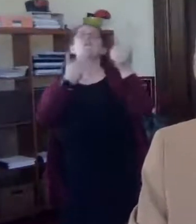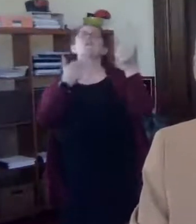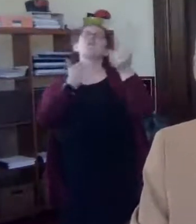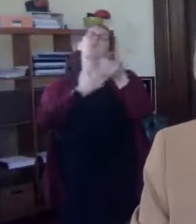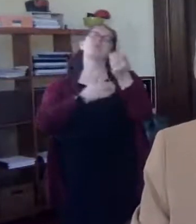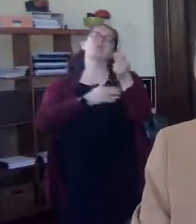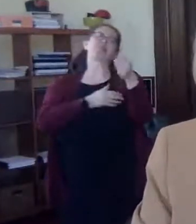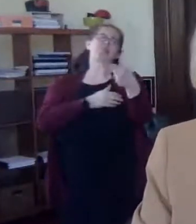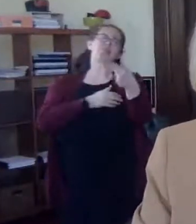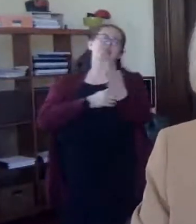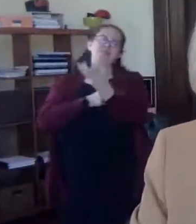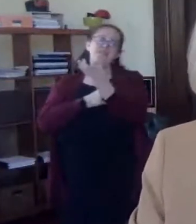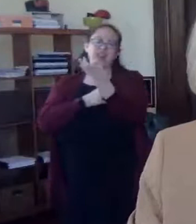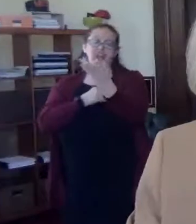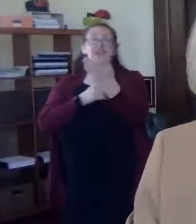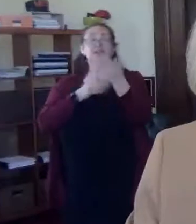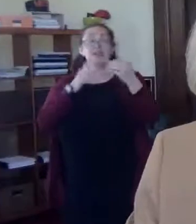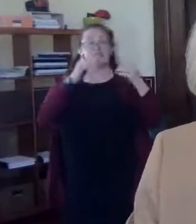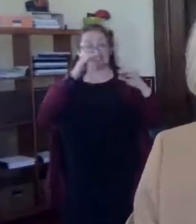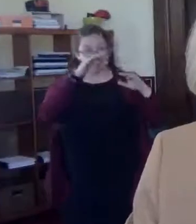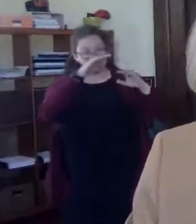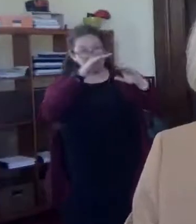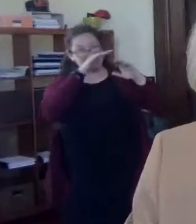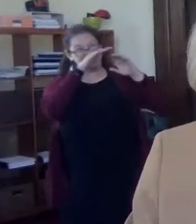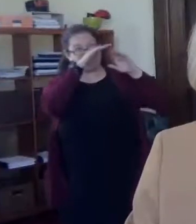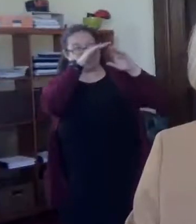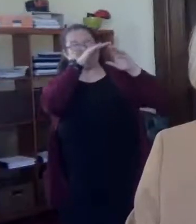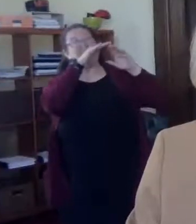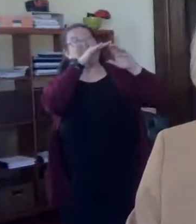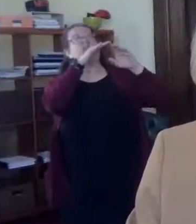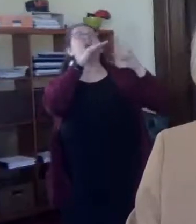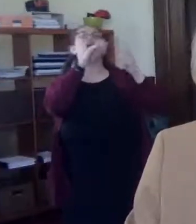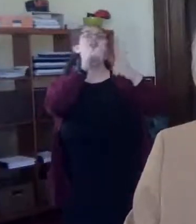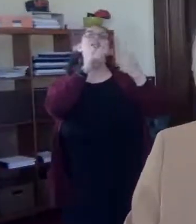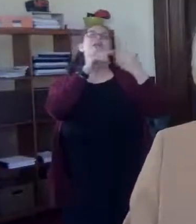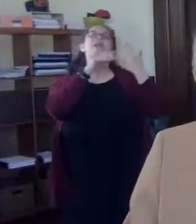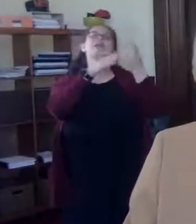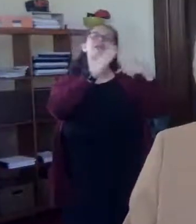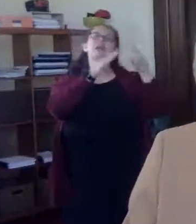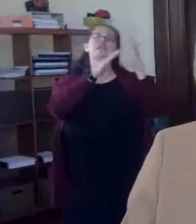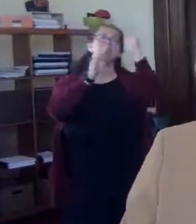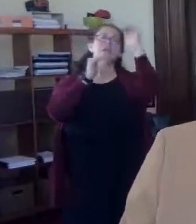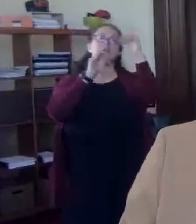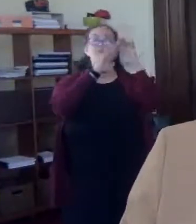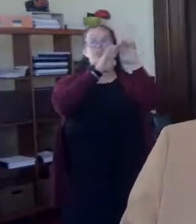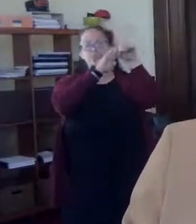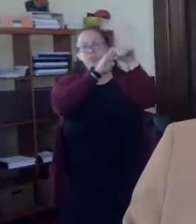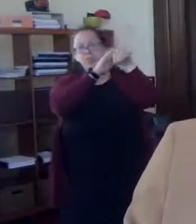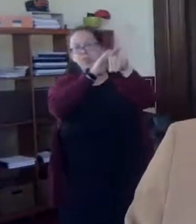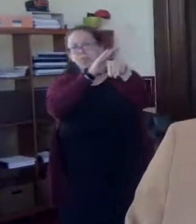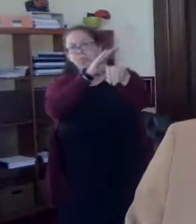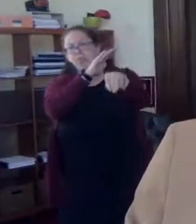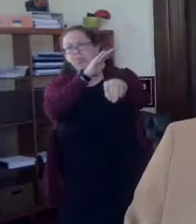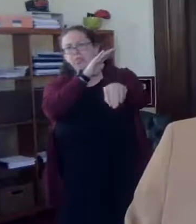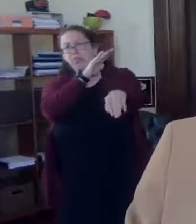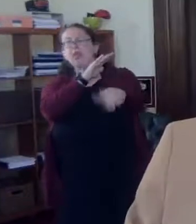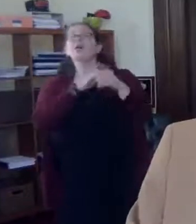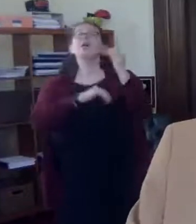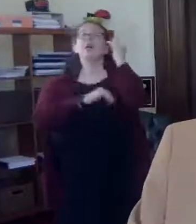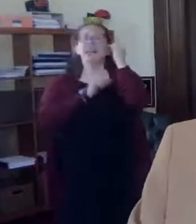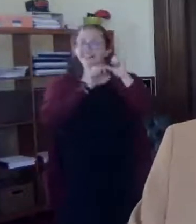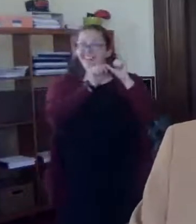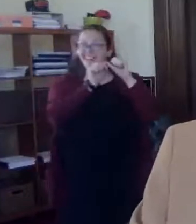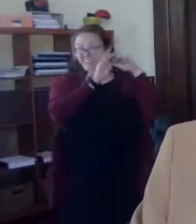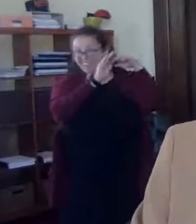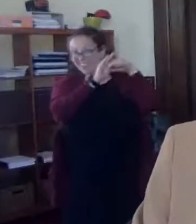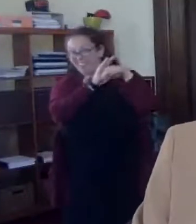that occurs, then we hope to see the number of cases going down the other side. And when we've had a sustained 14-day period of time,